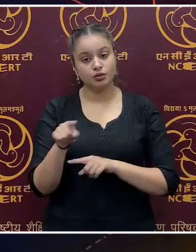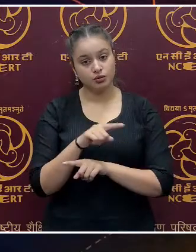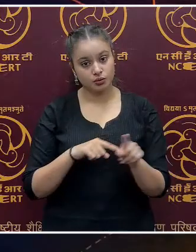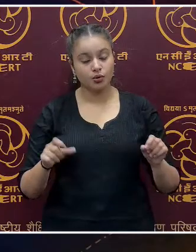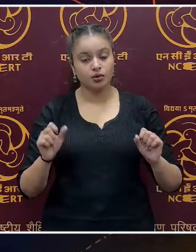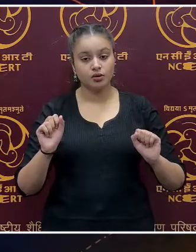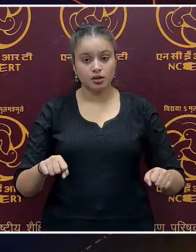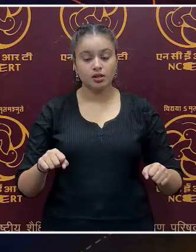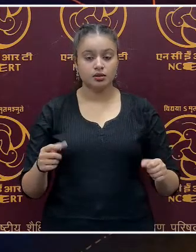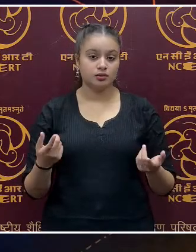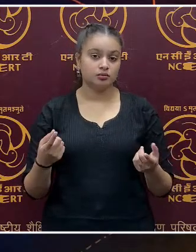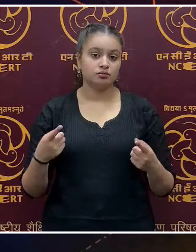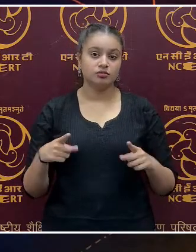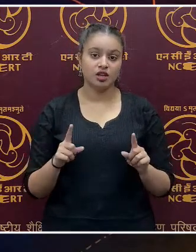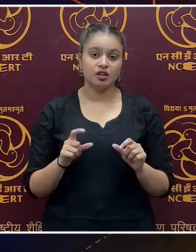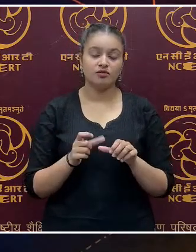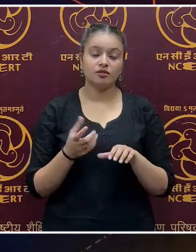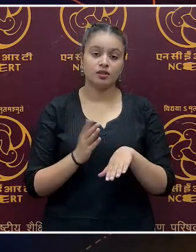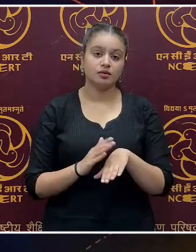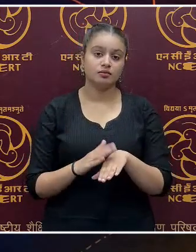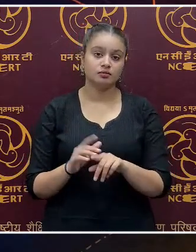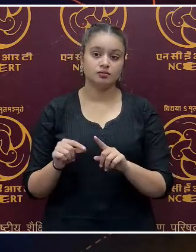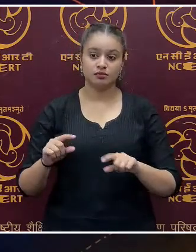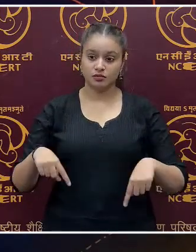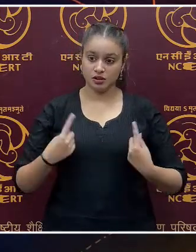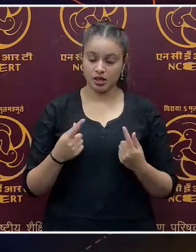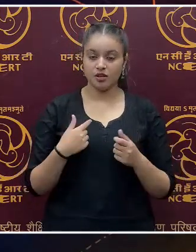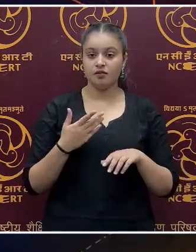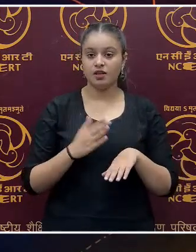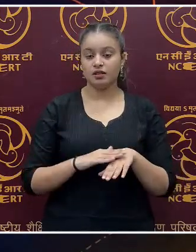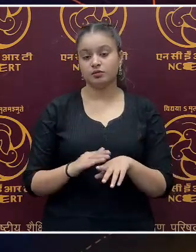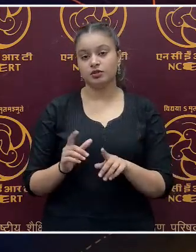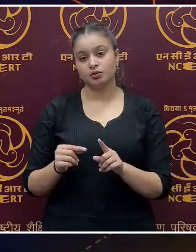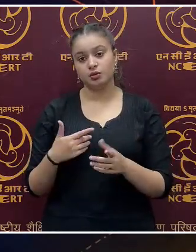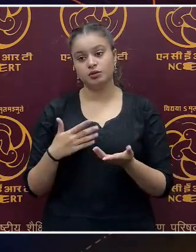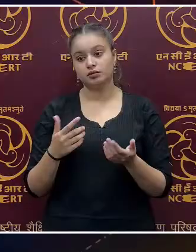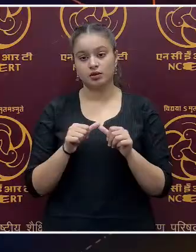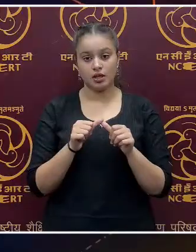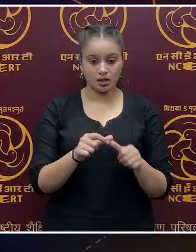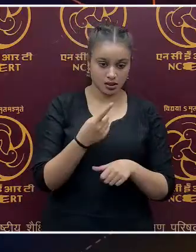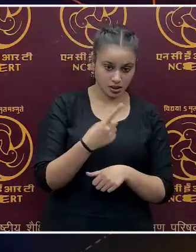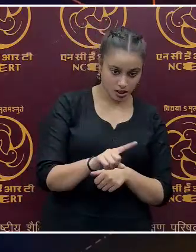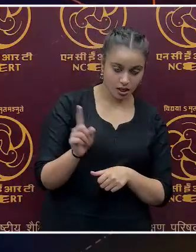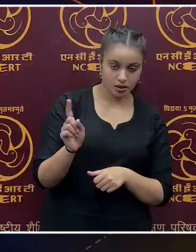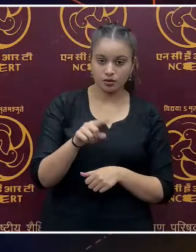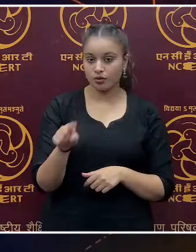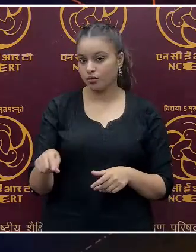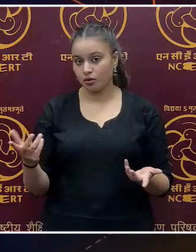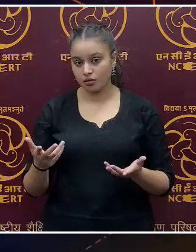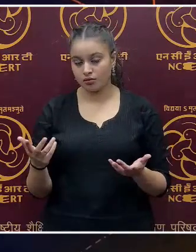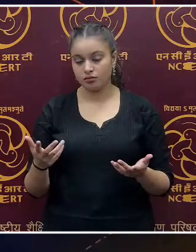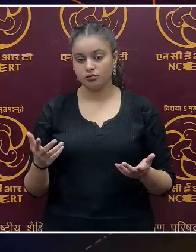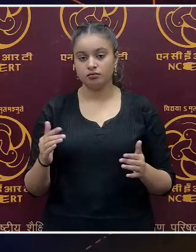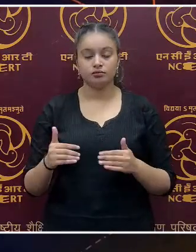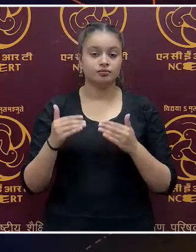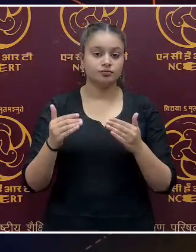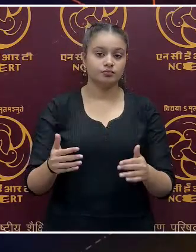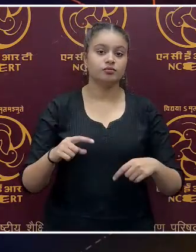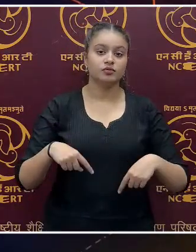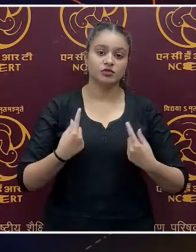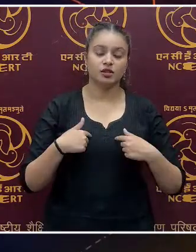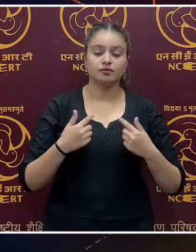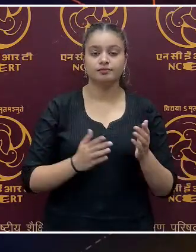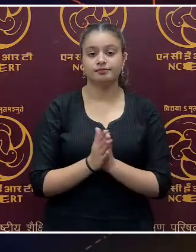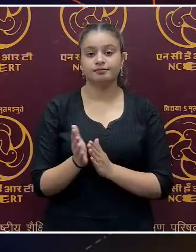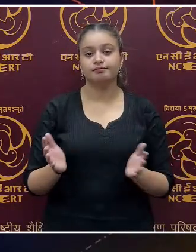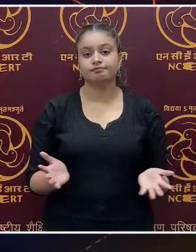can experience as a self experience whether the answer is right or wrong, and they can self motivate